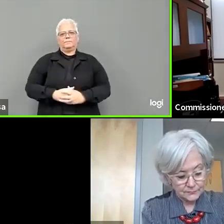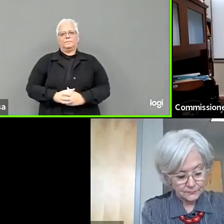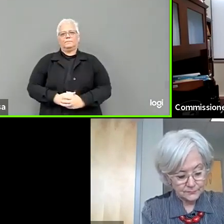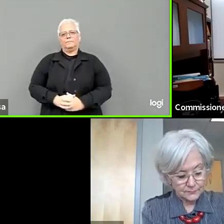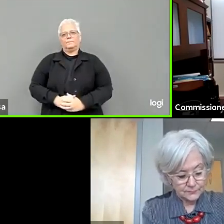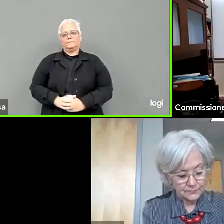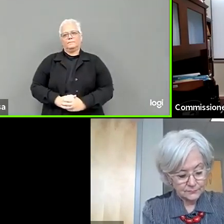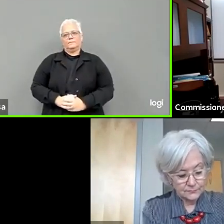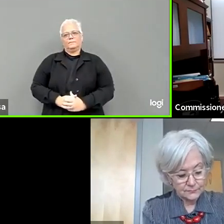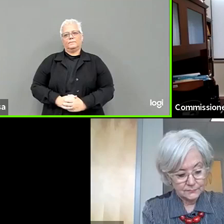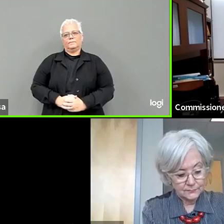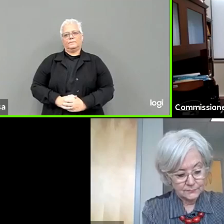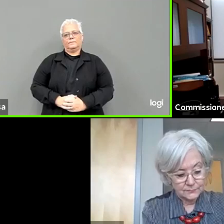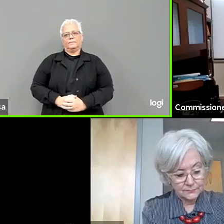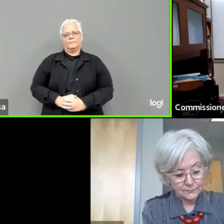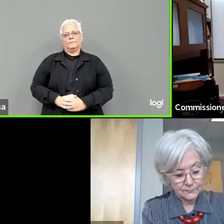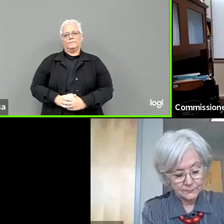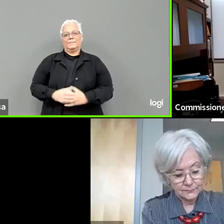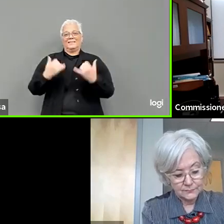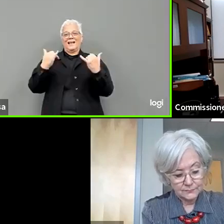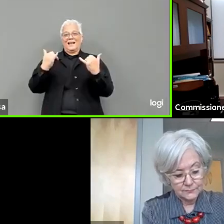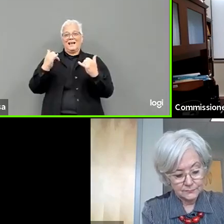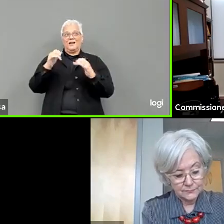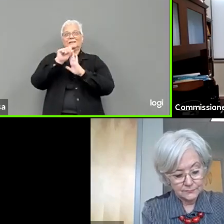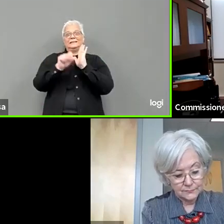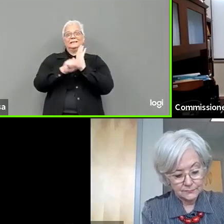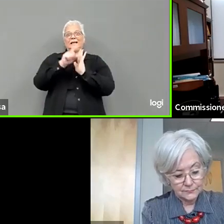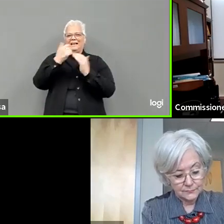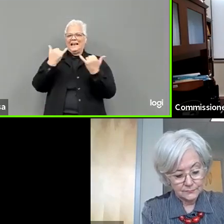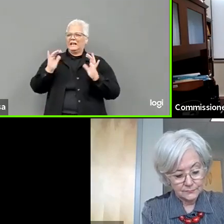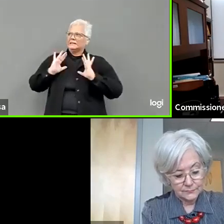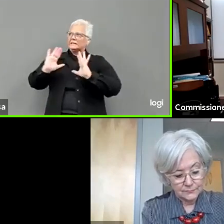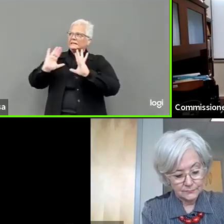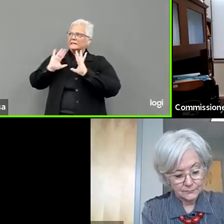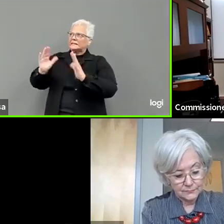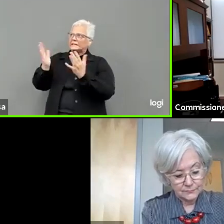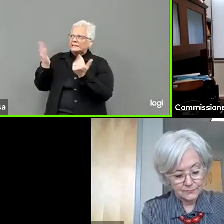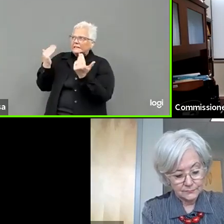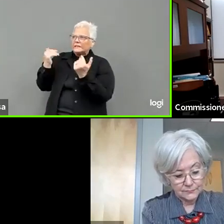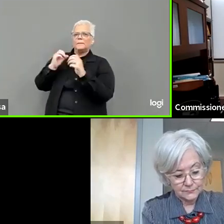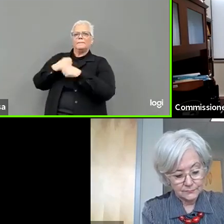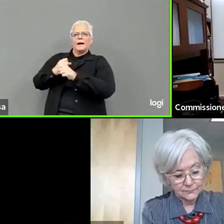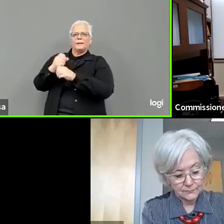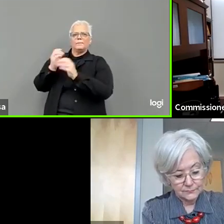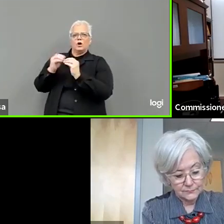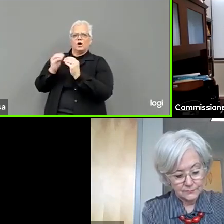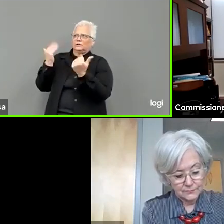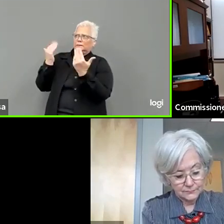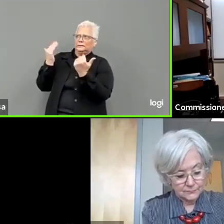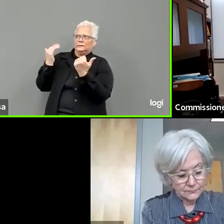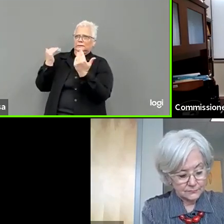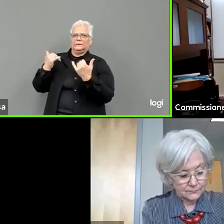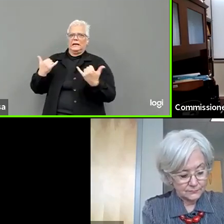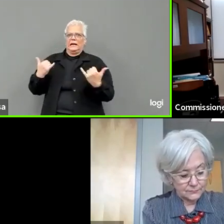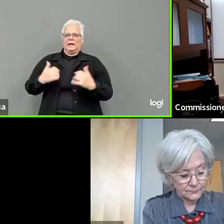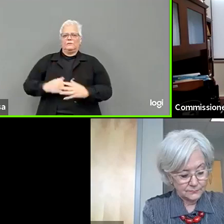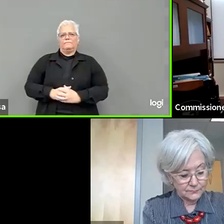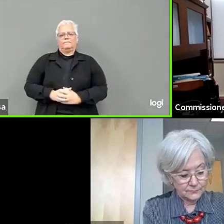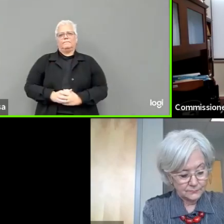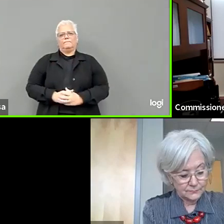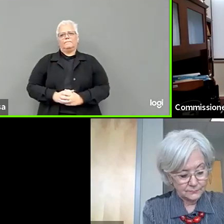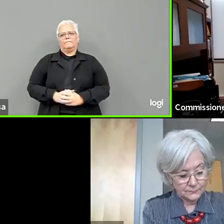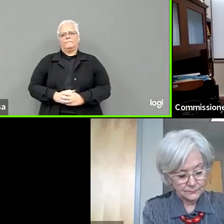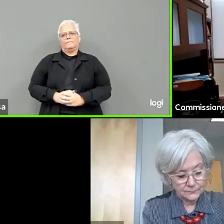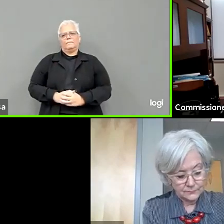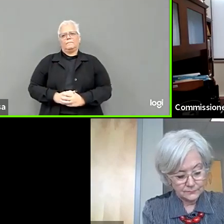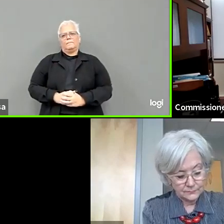you. Fox 23 for Dr. Dart. Next week, there is a chance for snow and or ice in the Tulsa Metro. Is there a severe weather